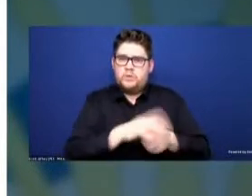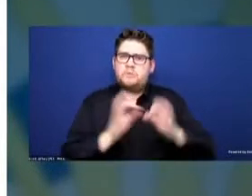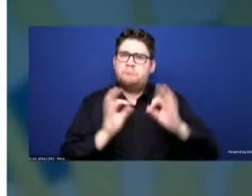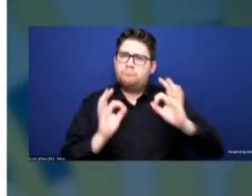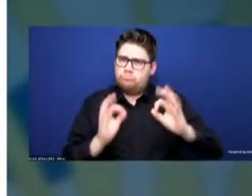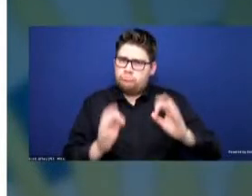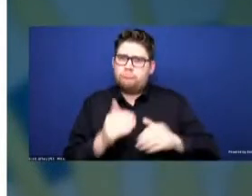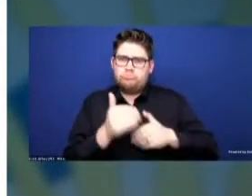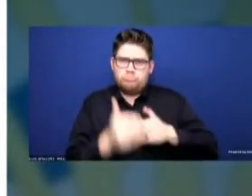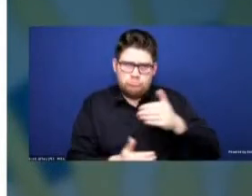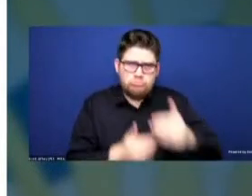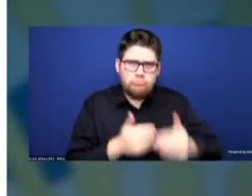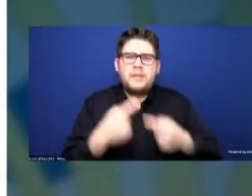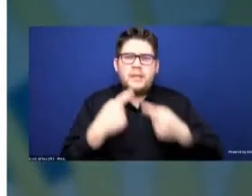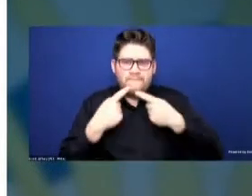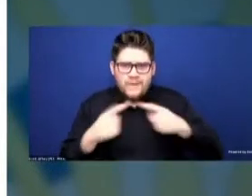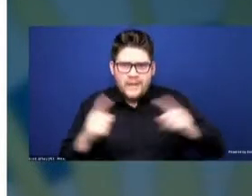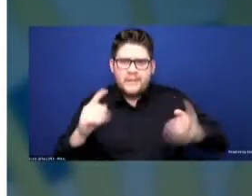setting.